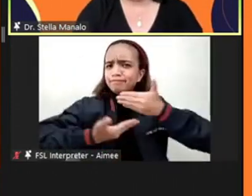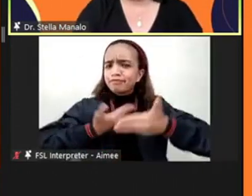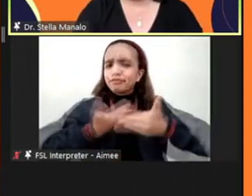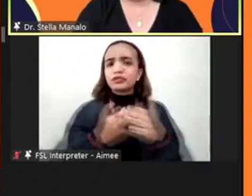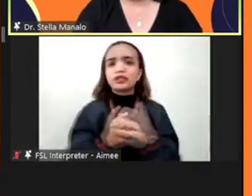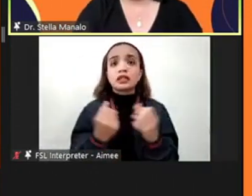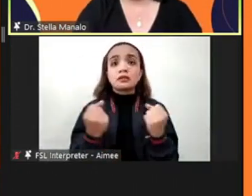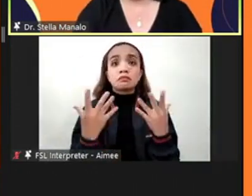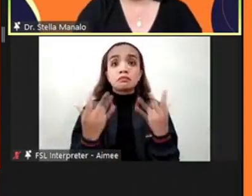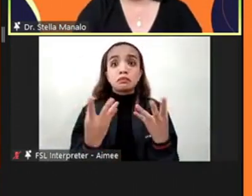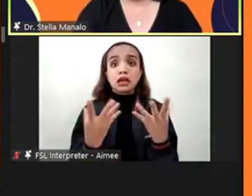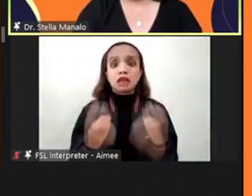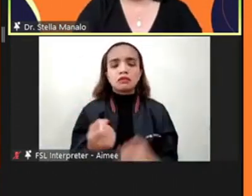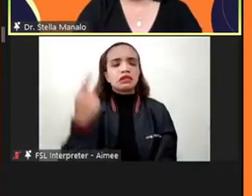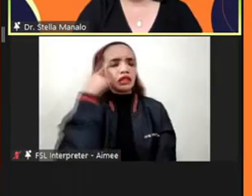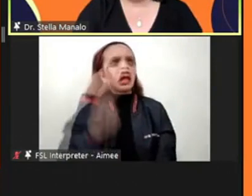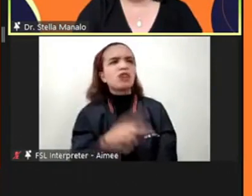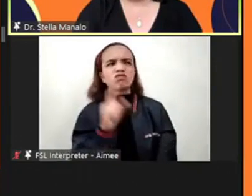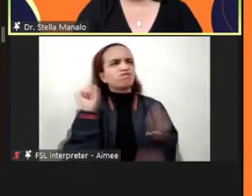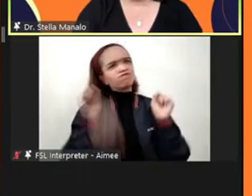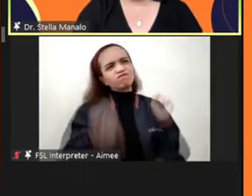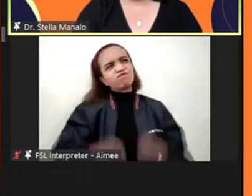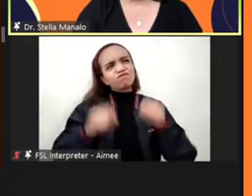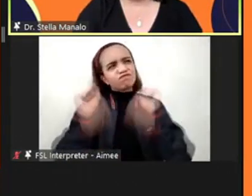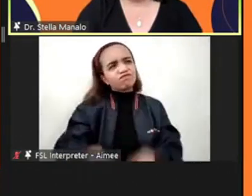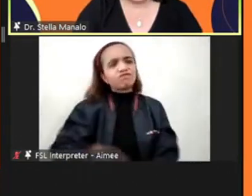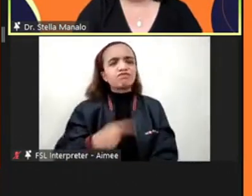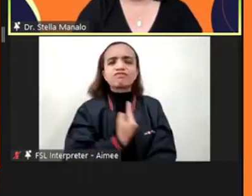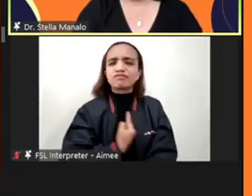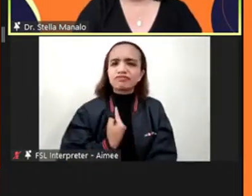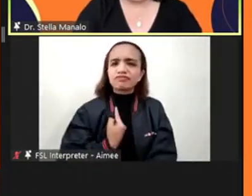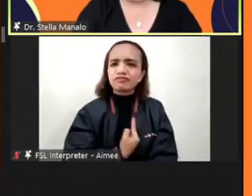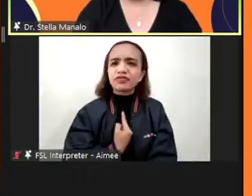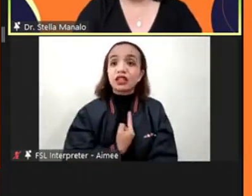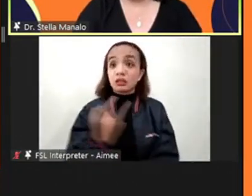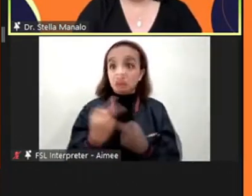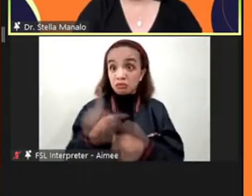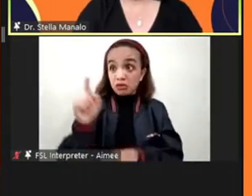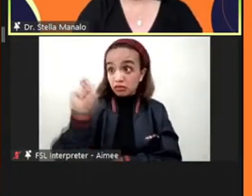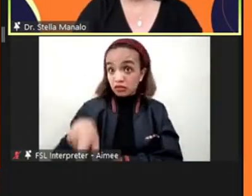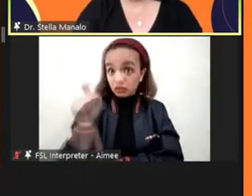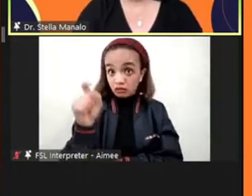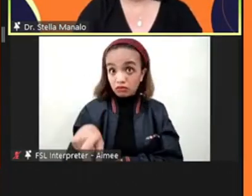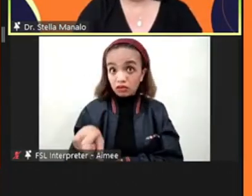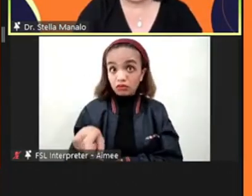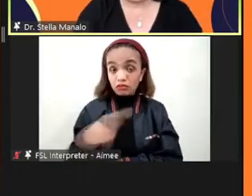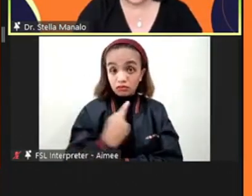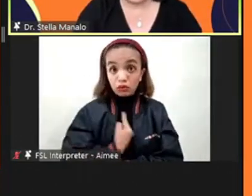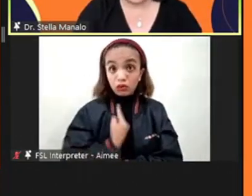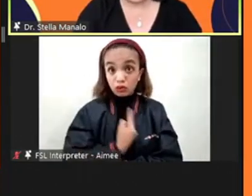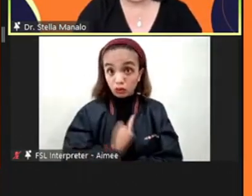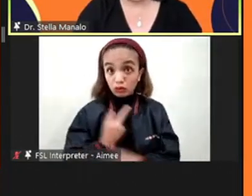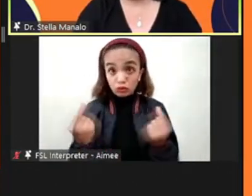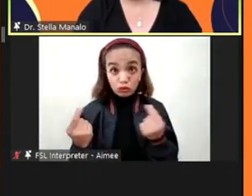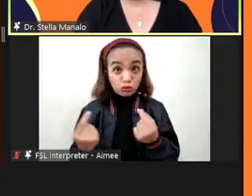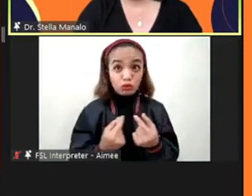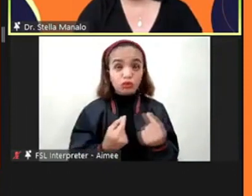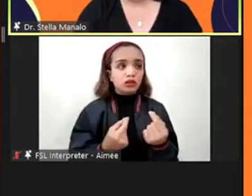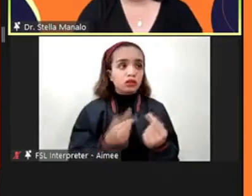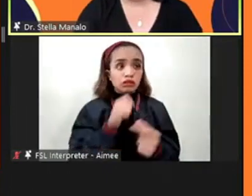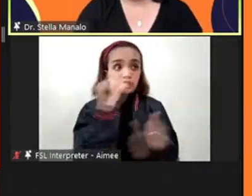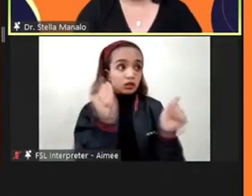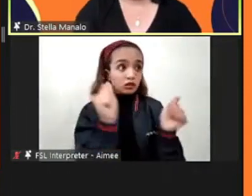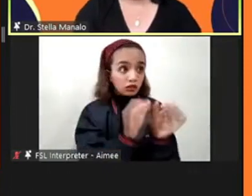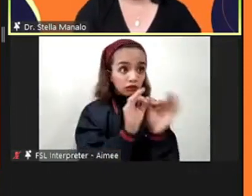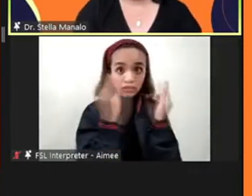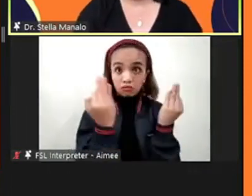can do it alone. But should we be really doing it alone or with our families?